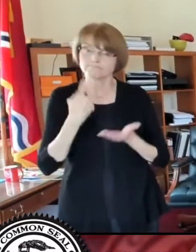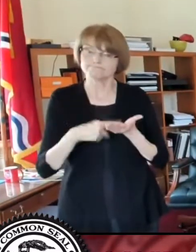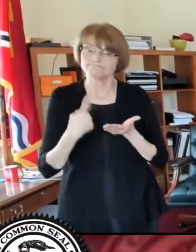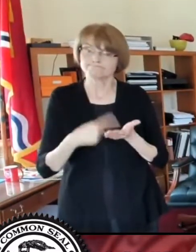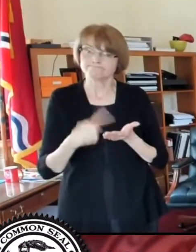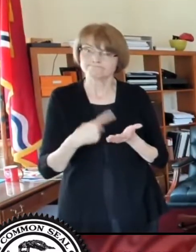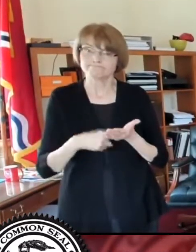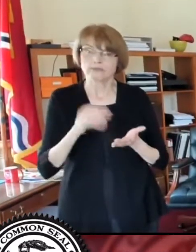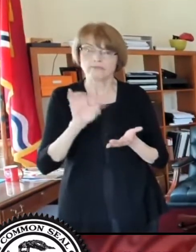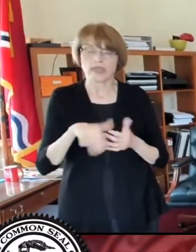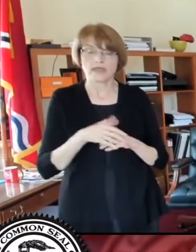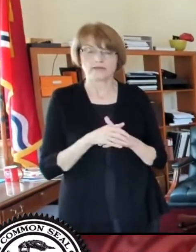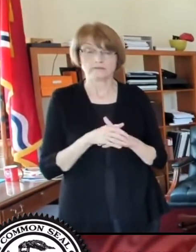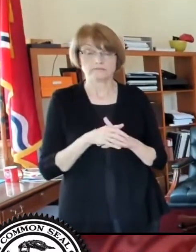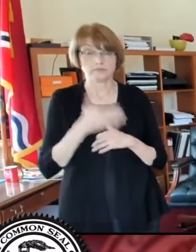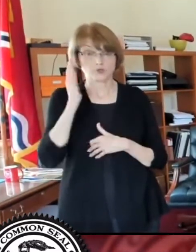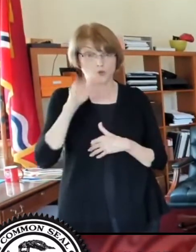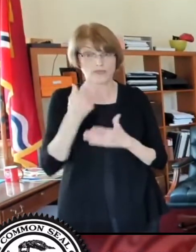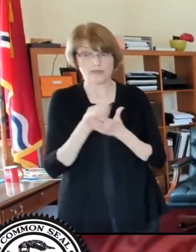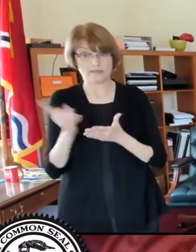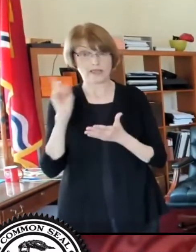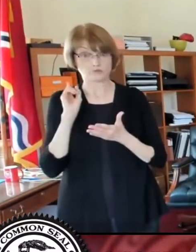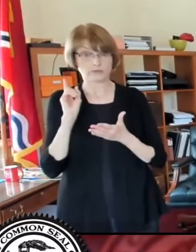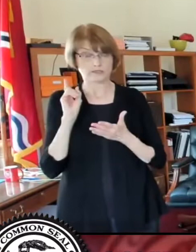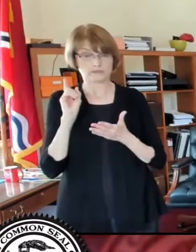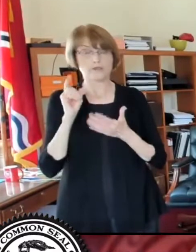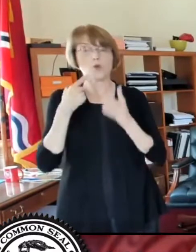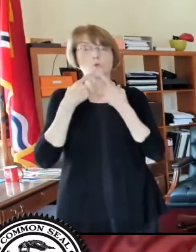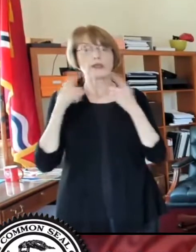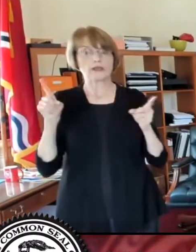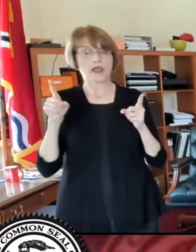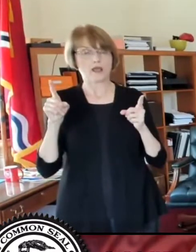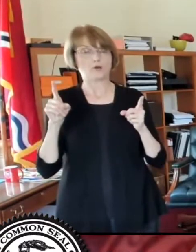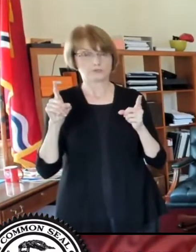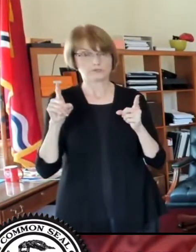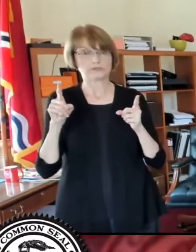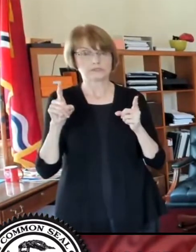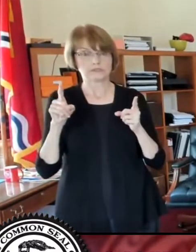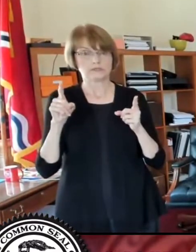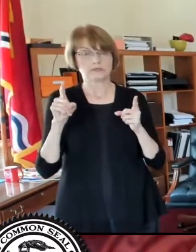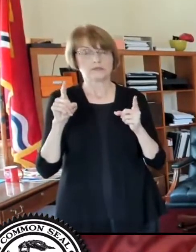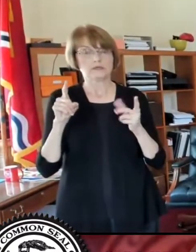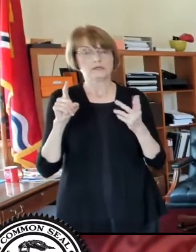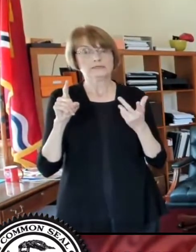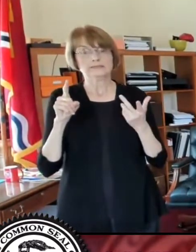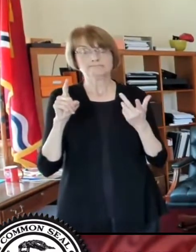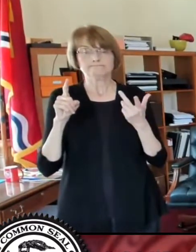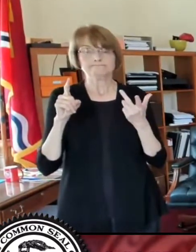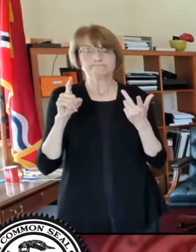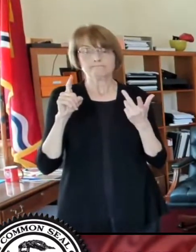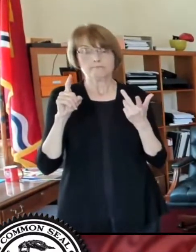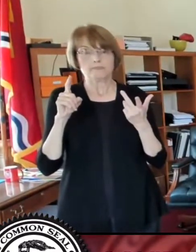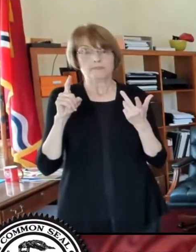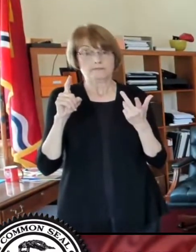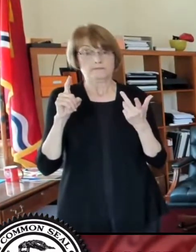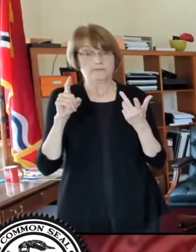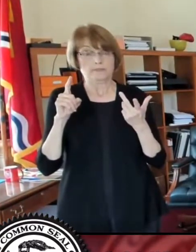but last week we announced that we were going to hit the pause button on